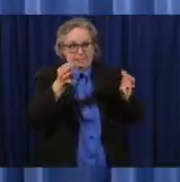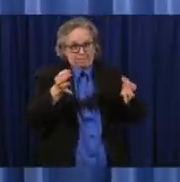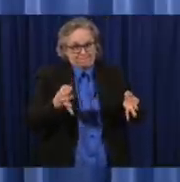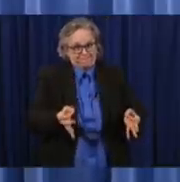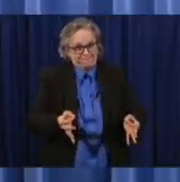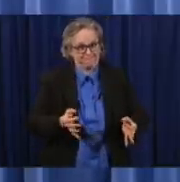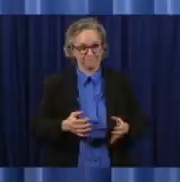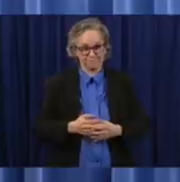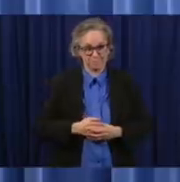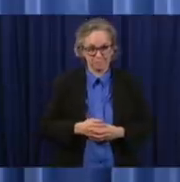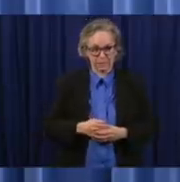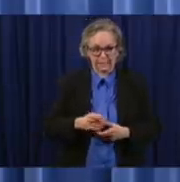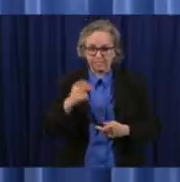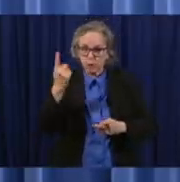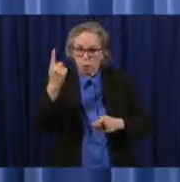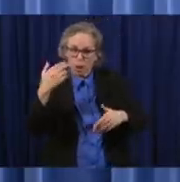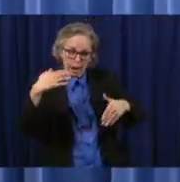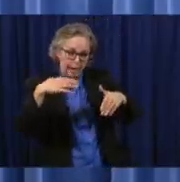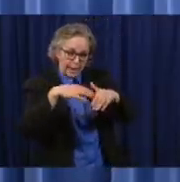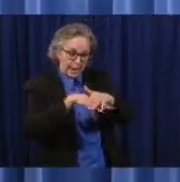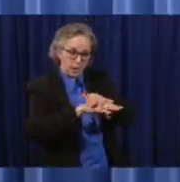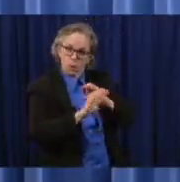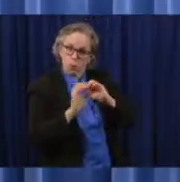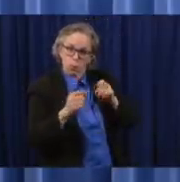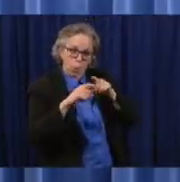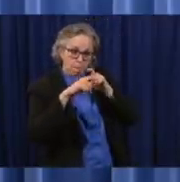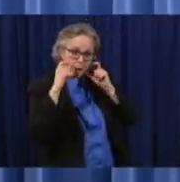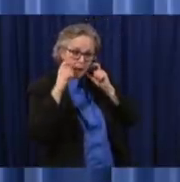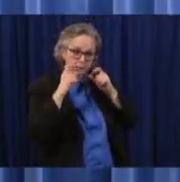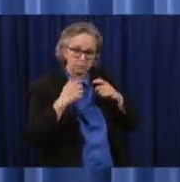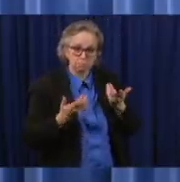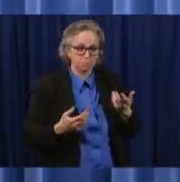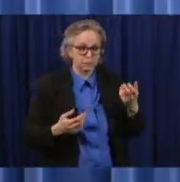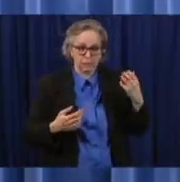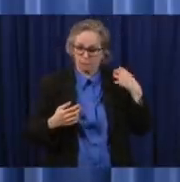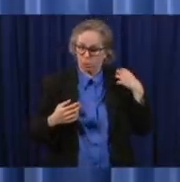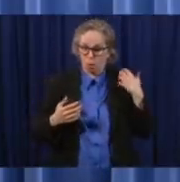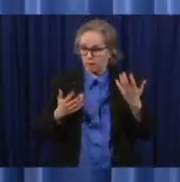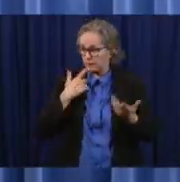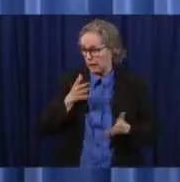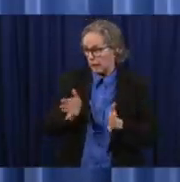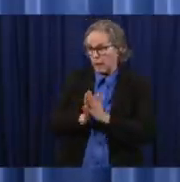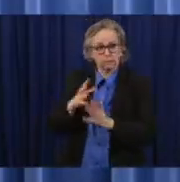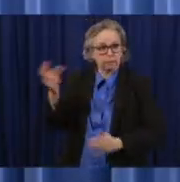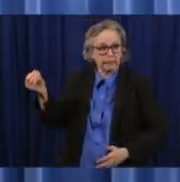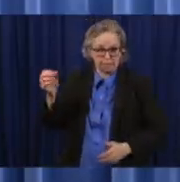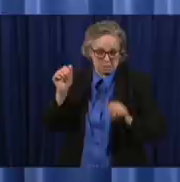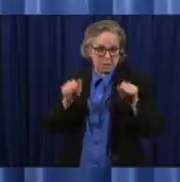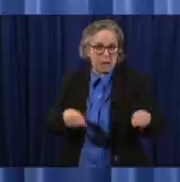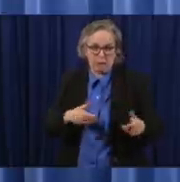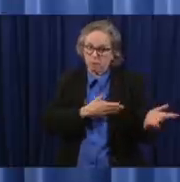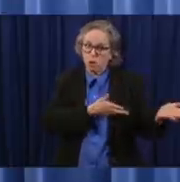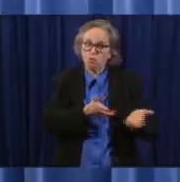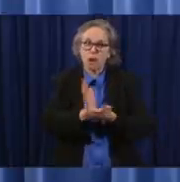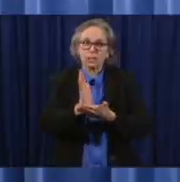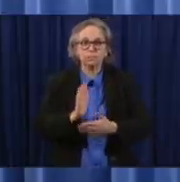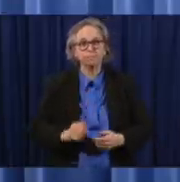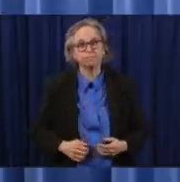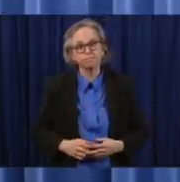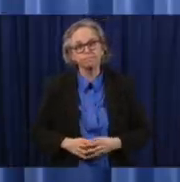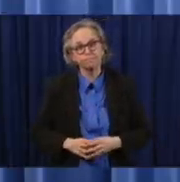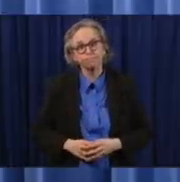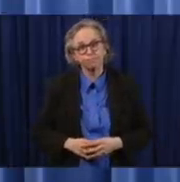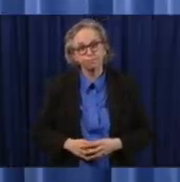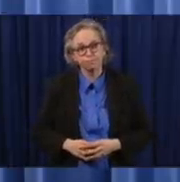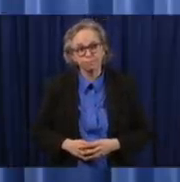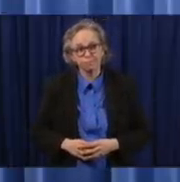door to have a mask on. In fact, there are companies now that have continued to work throughout this